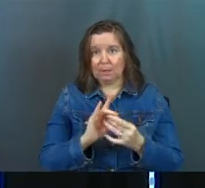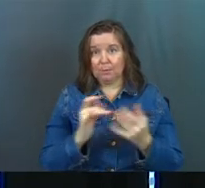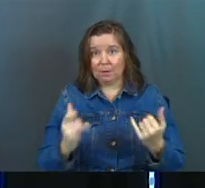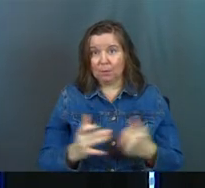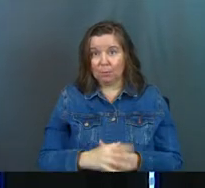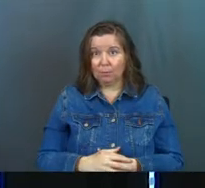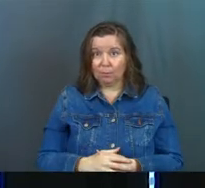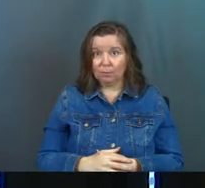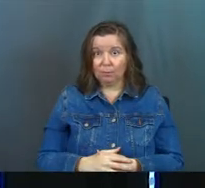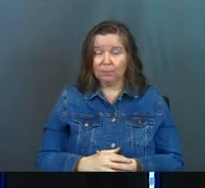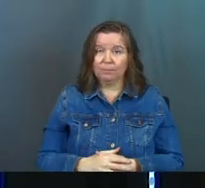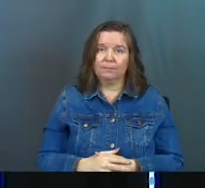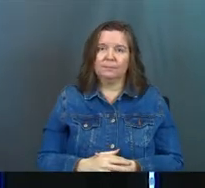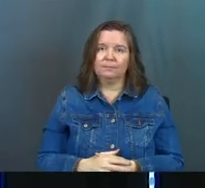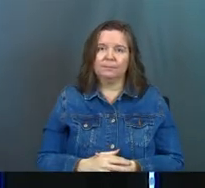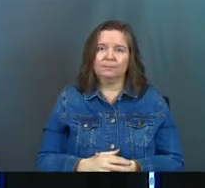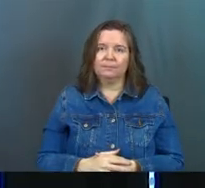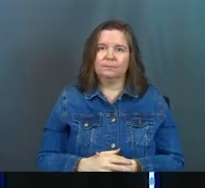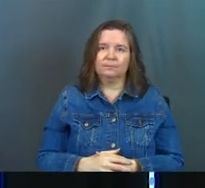right now?